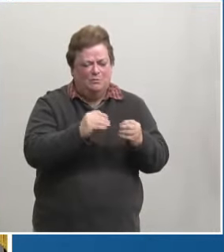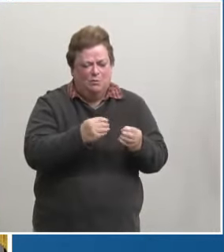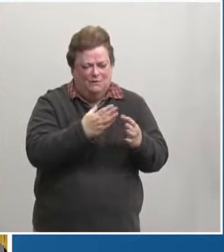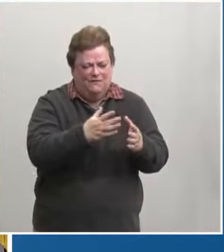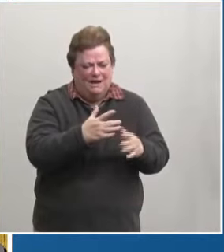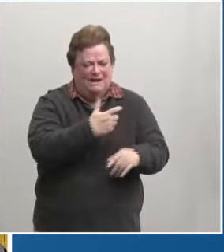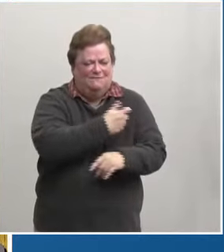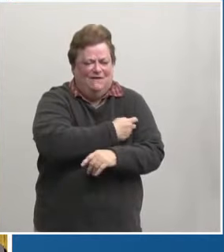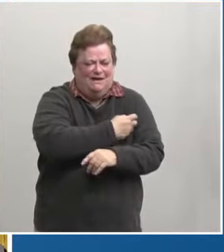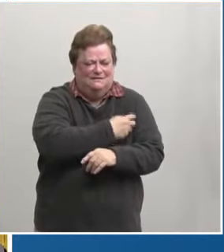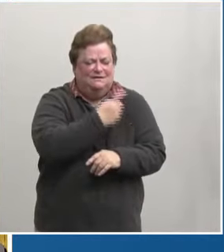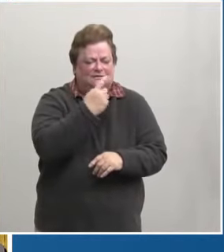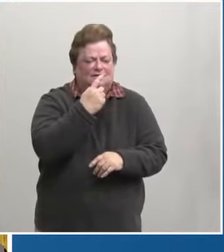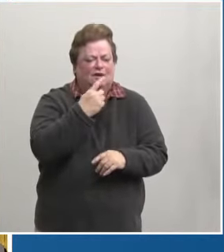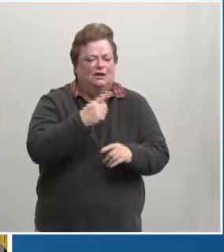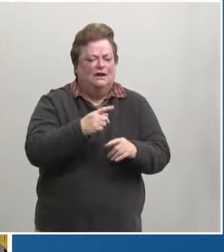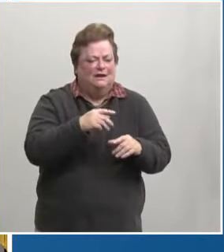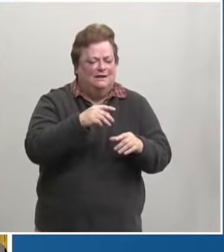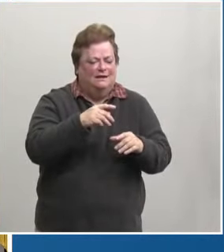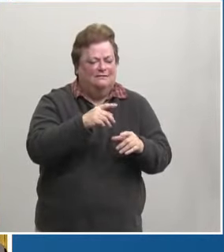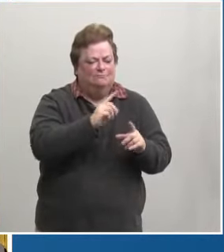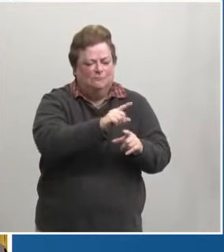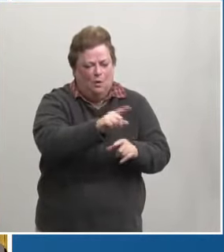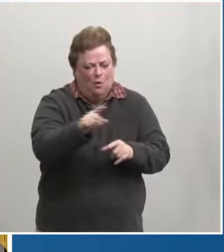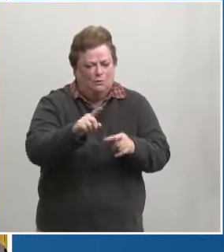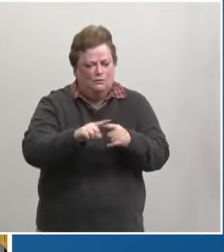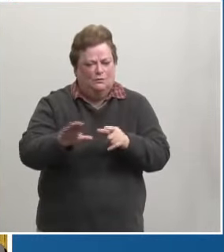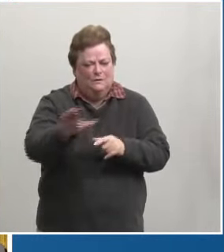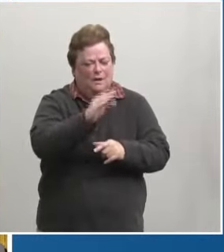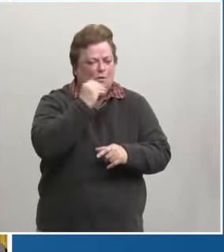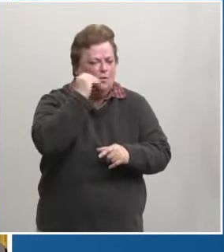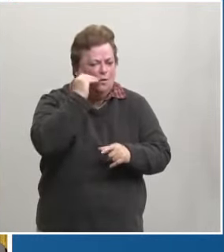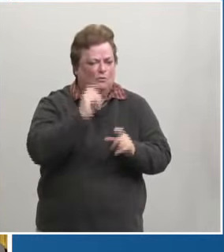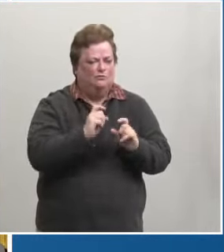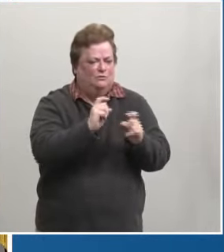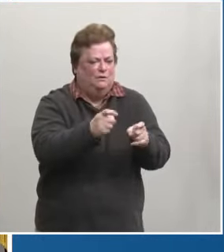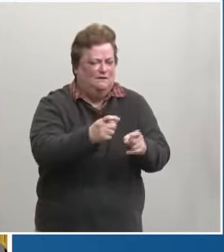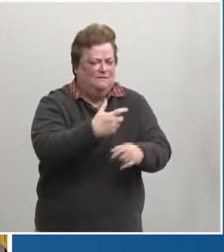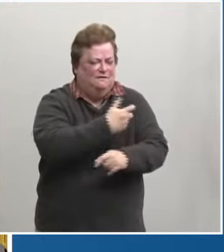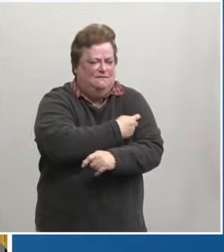providing vaccine delivered in the home for these individuals.